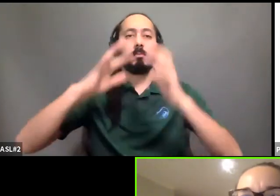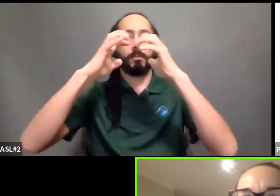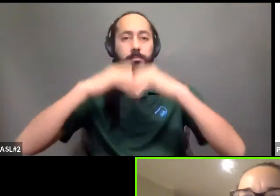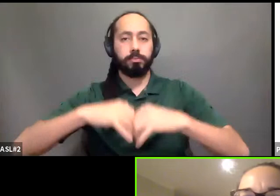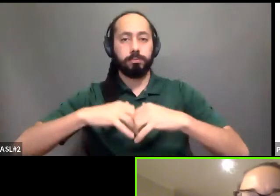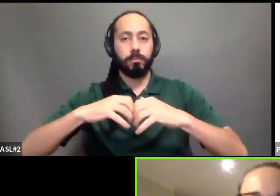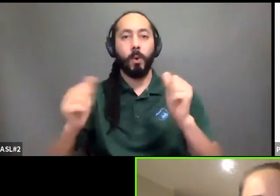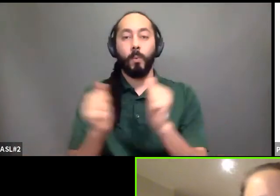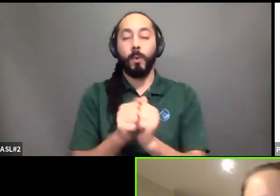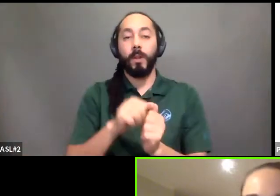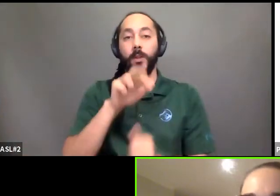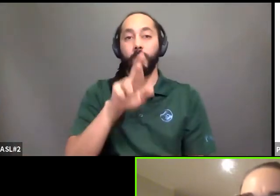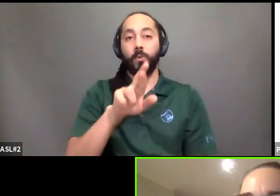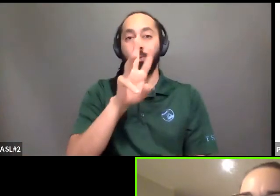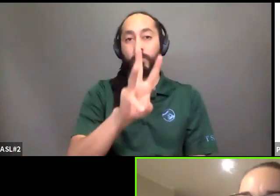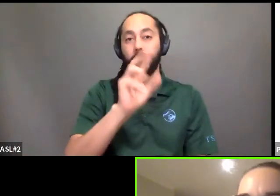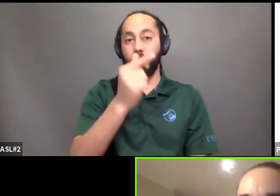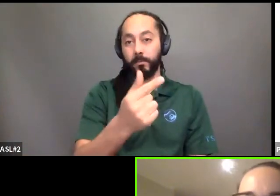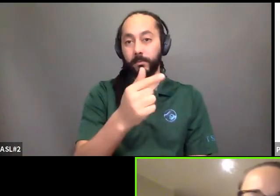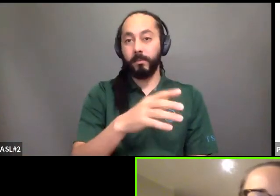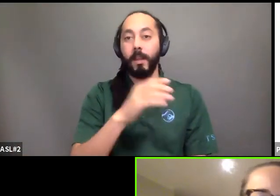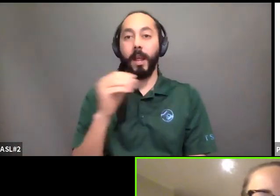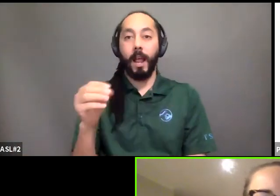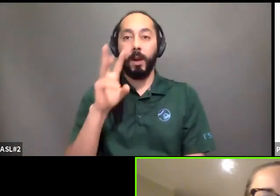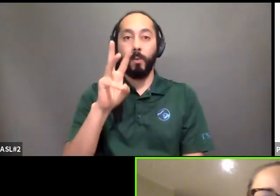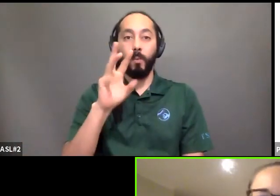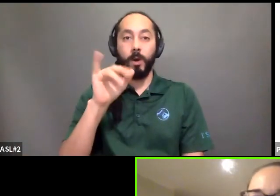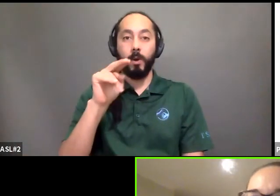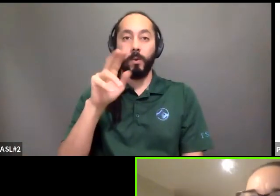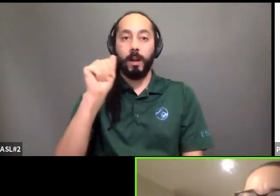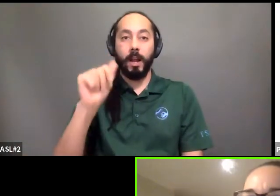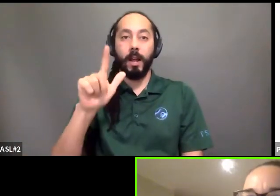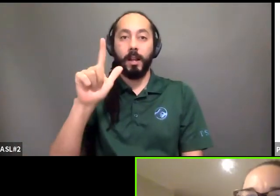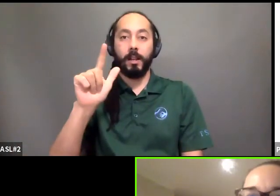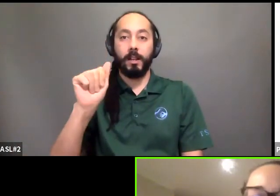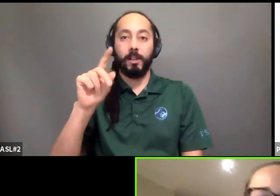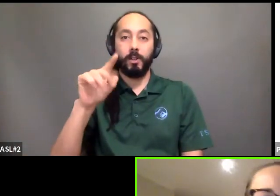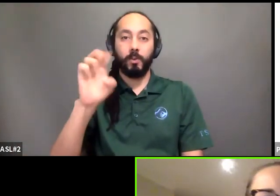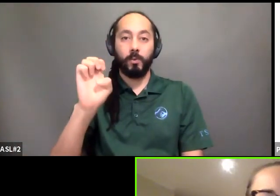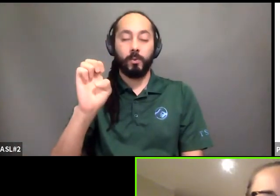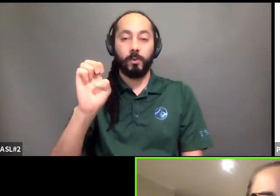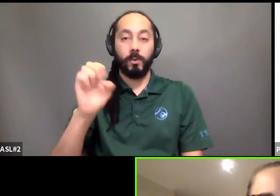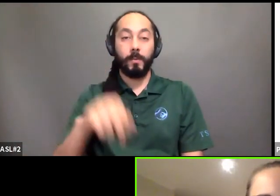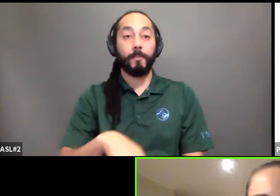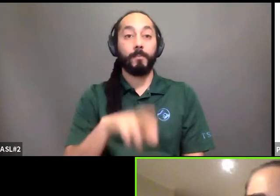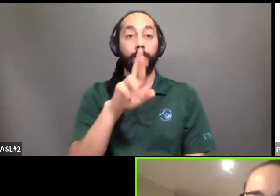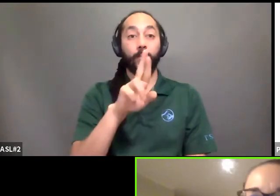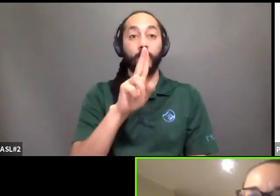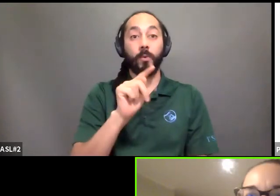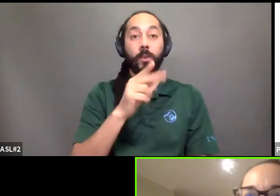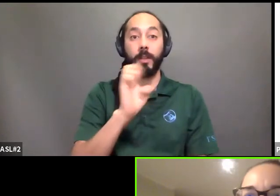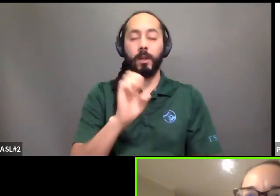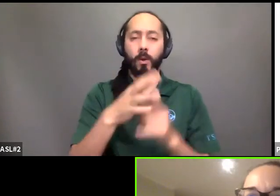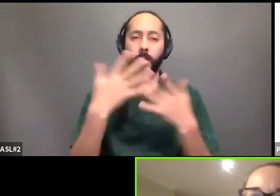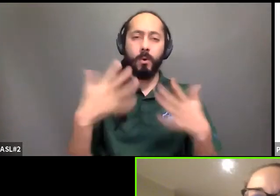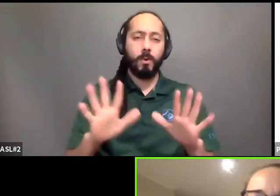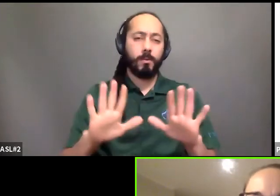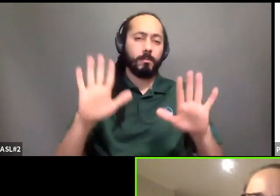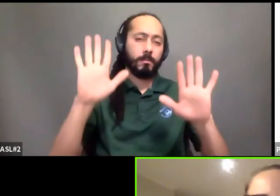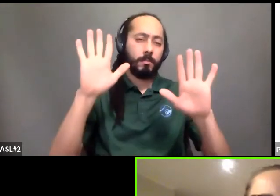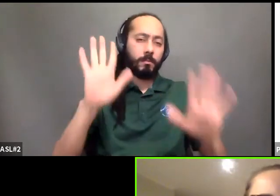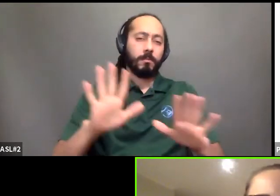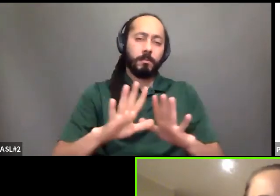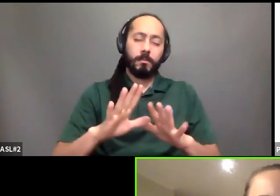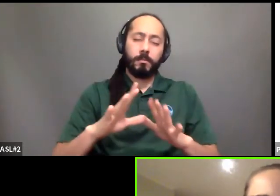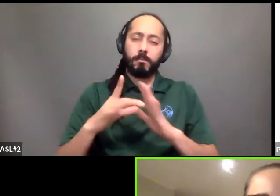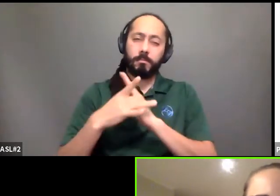And Ruthie has been such a clear and compassionate and analytical voice in the current moment of insurrection. I know